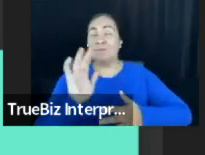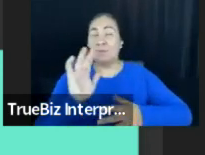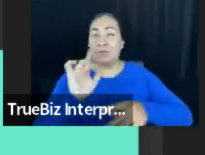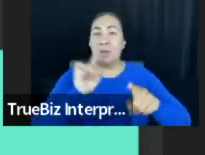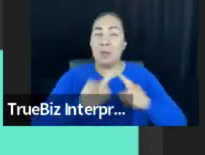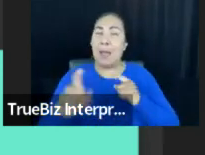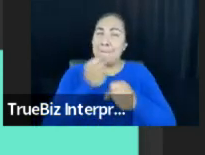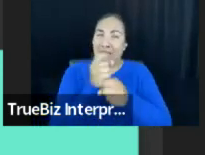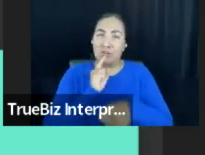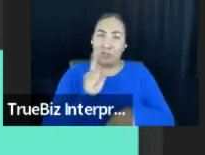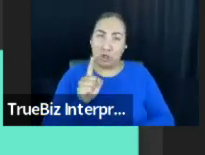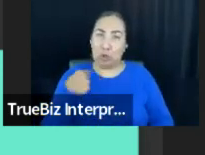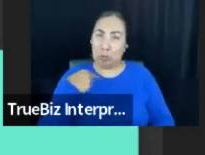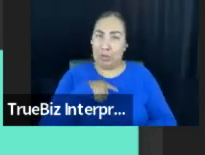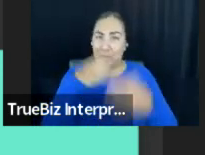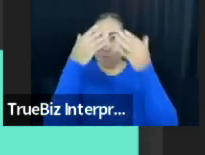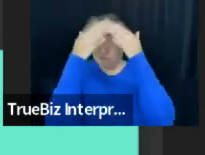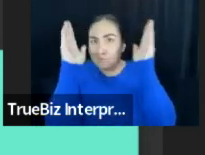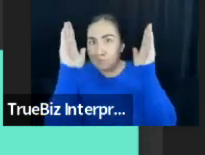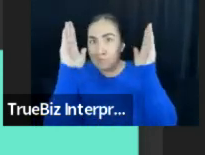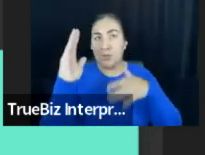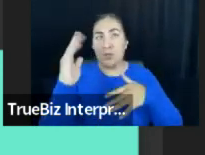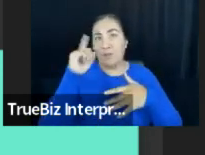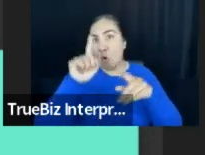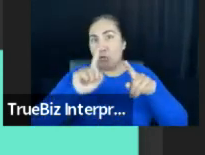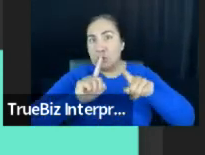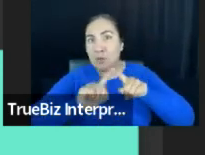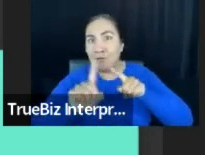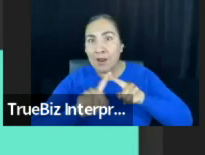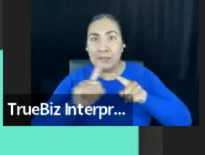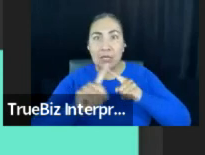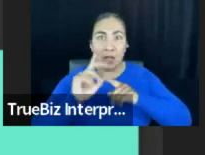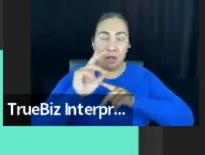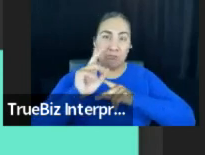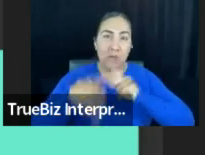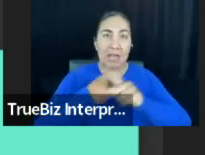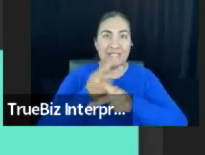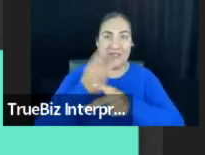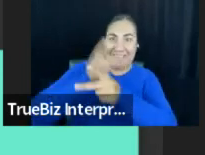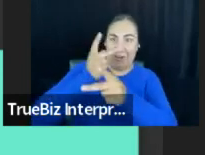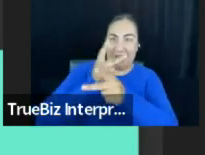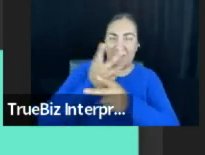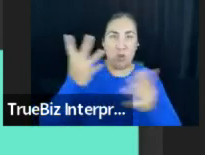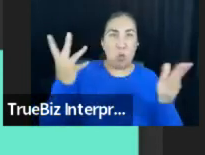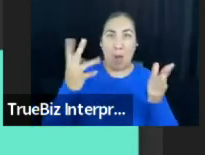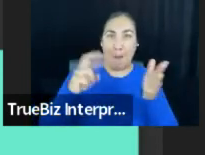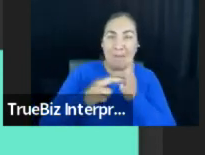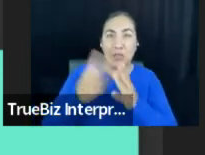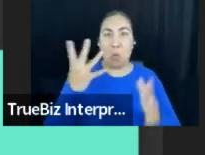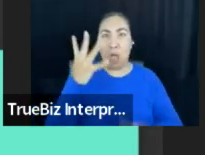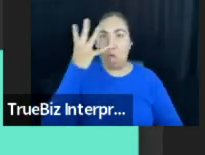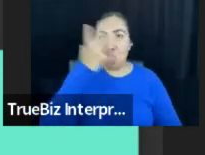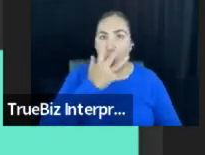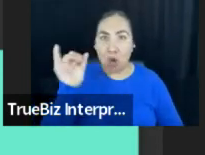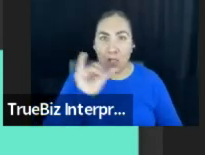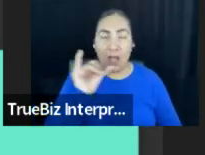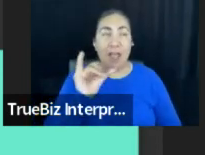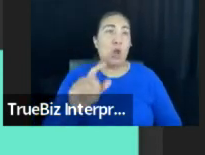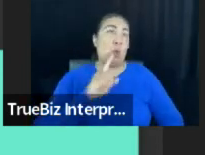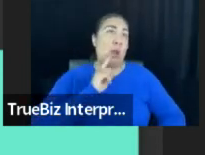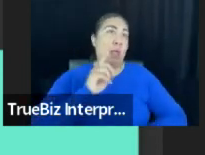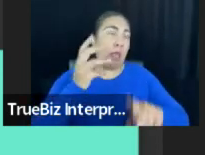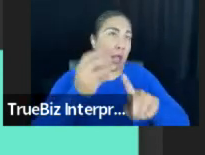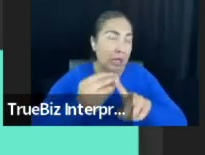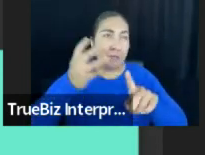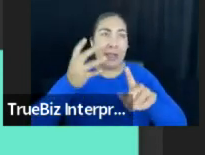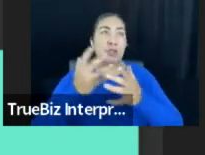open-minded for what that bucket of caregiving actually means. And it expands so much, so much further